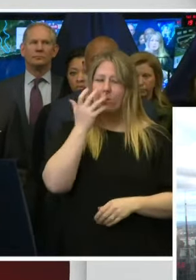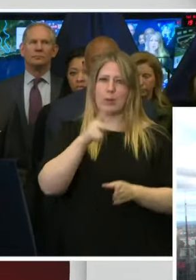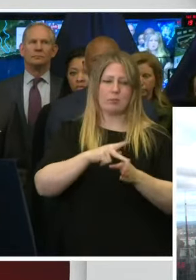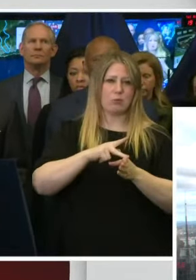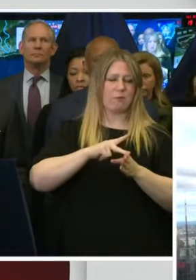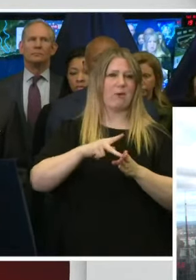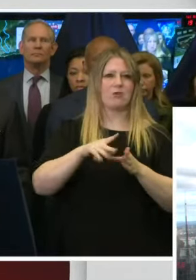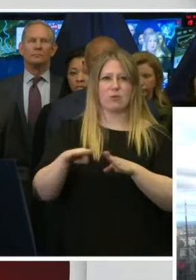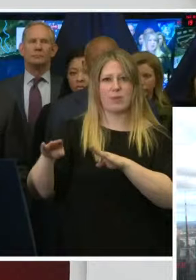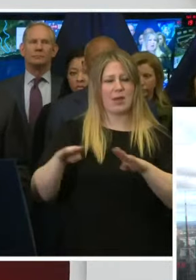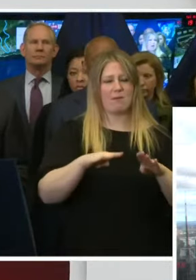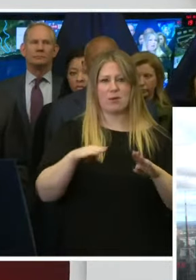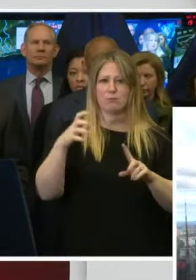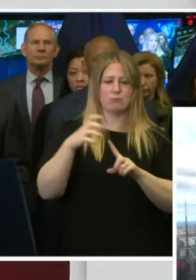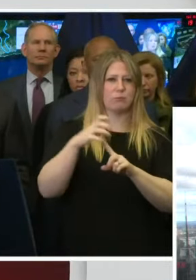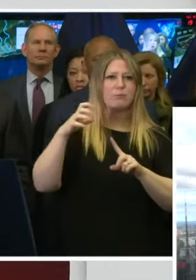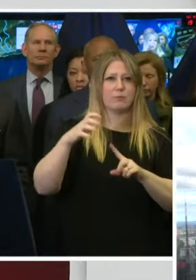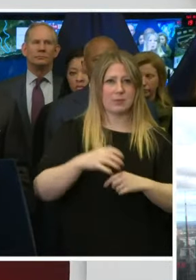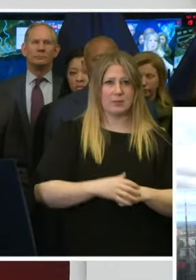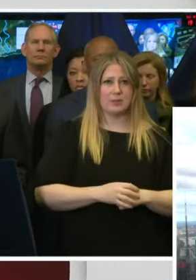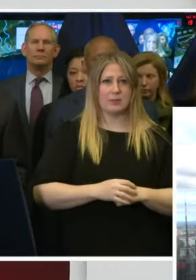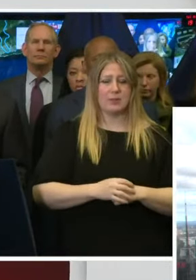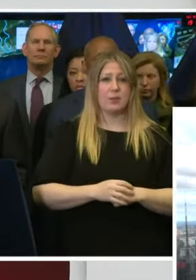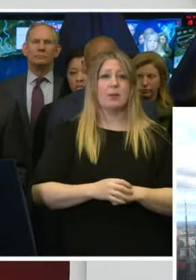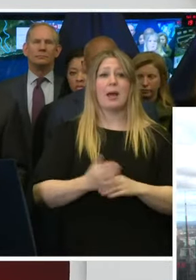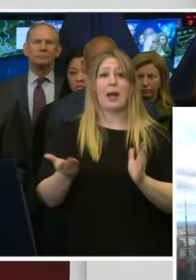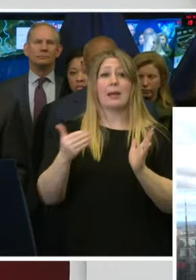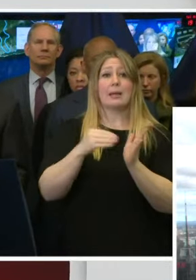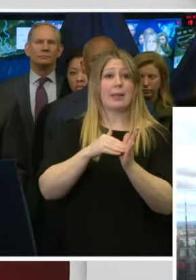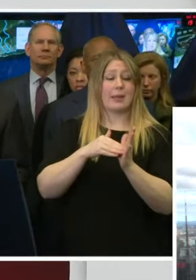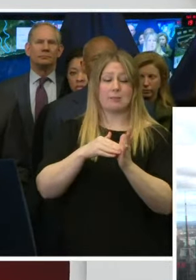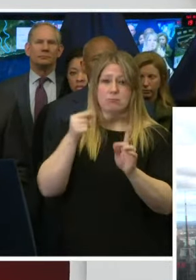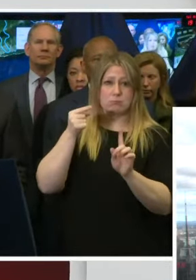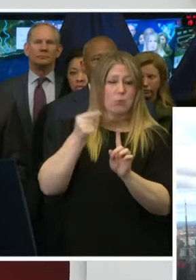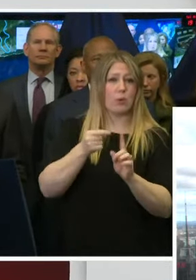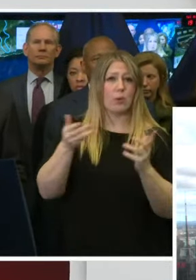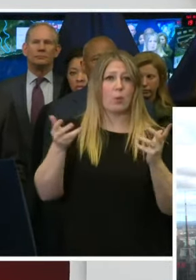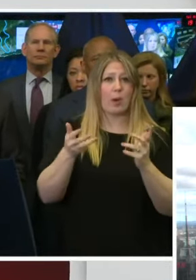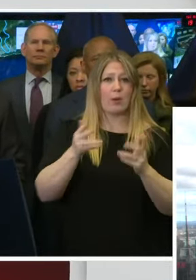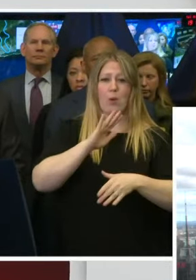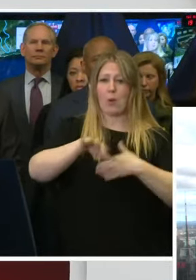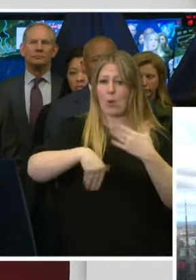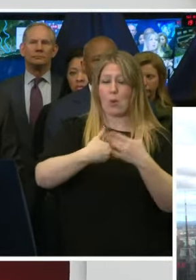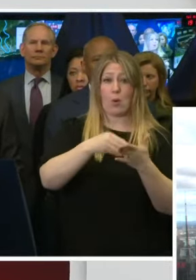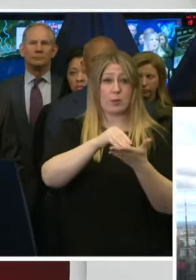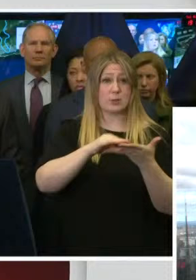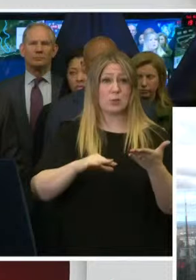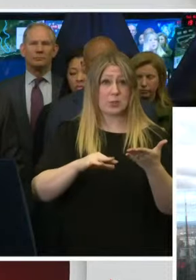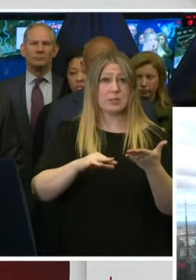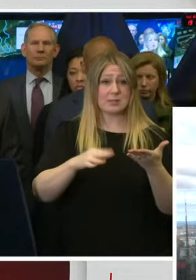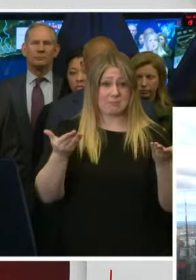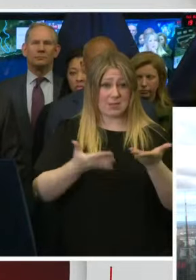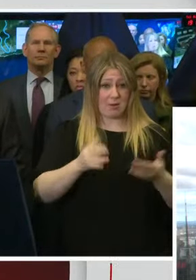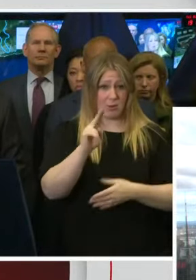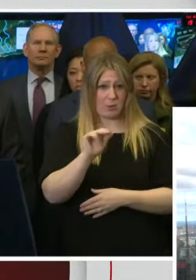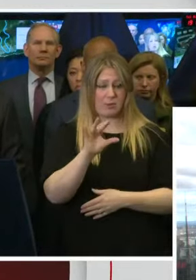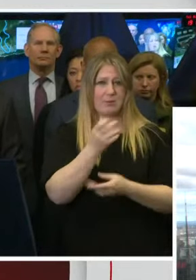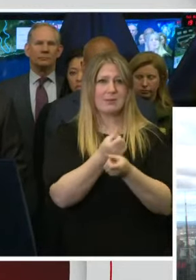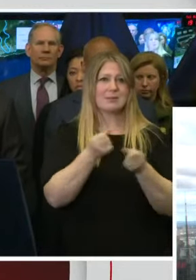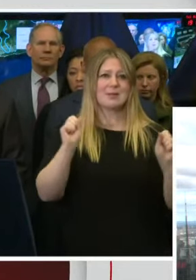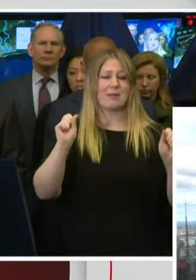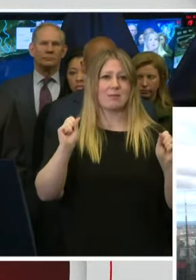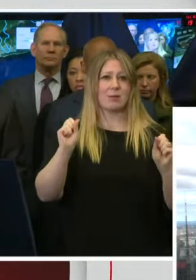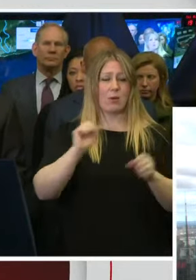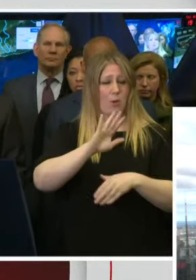students. Again, the top lines, all of our students across the school system are safe. All of our staff